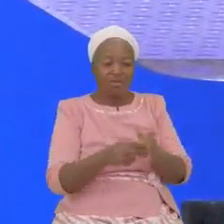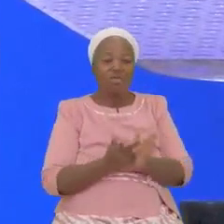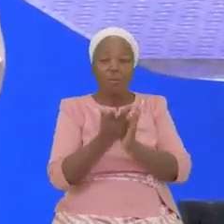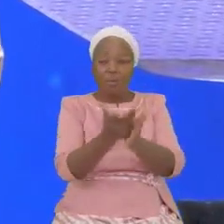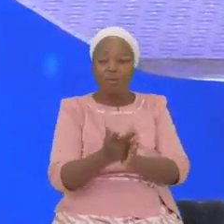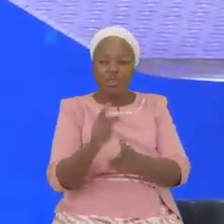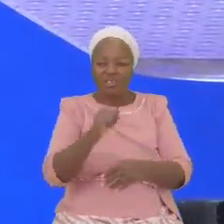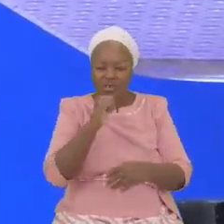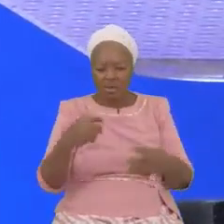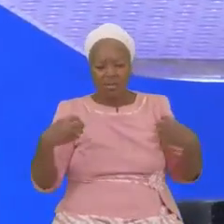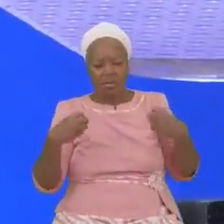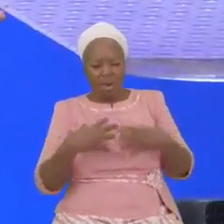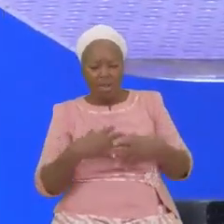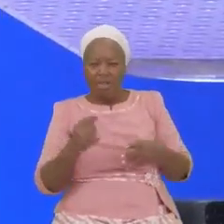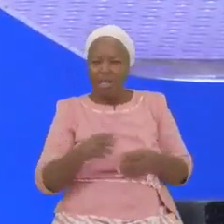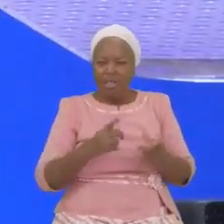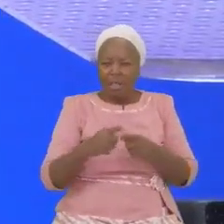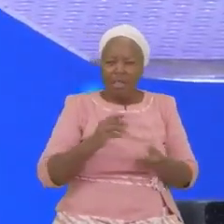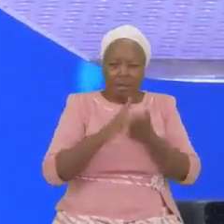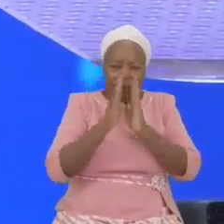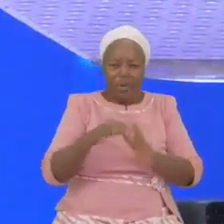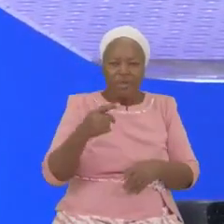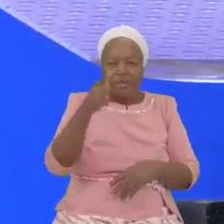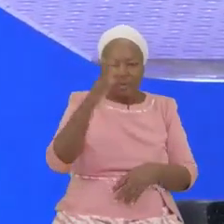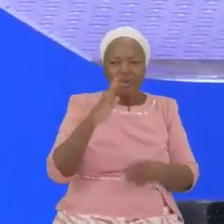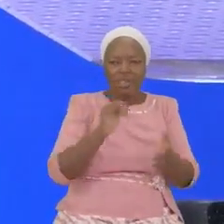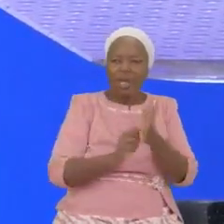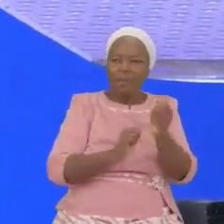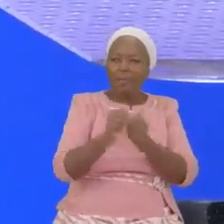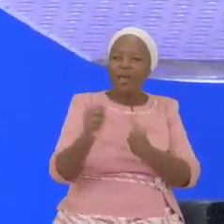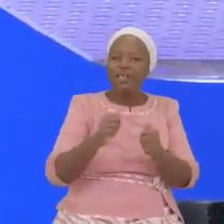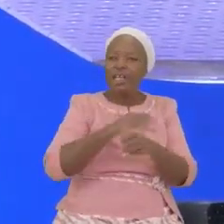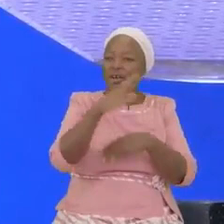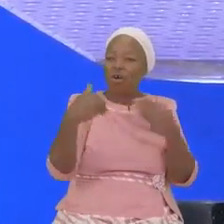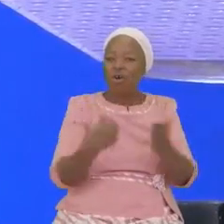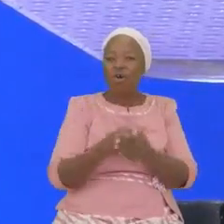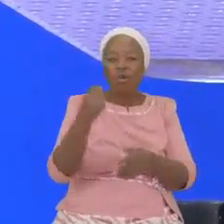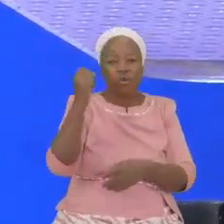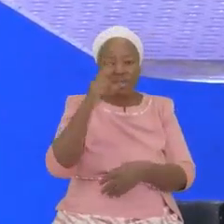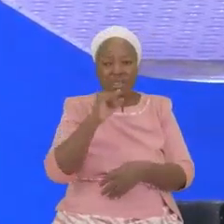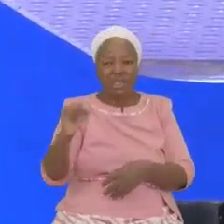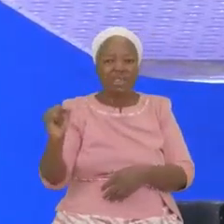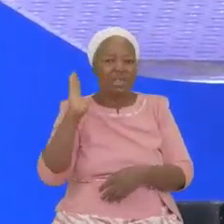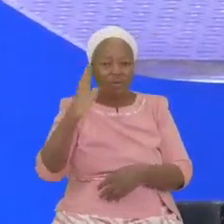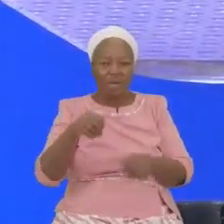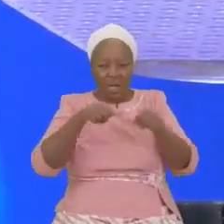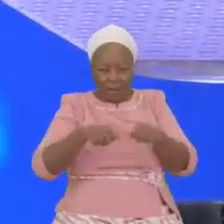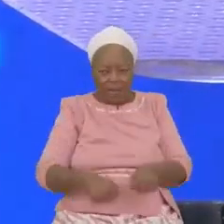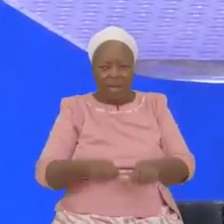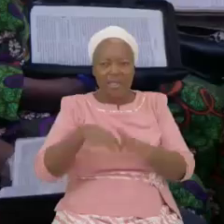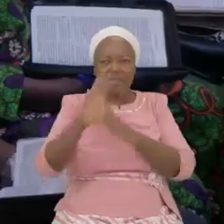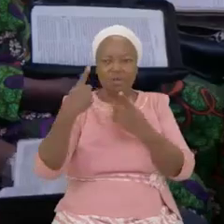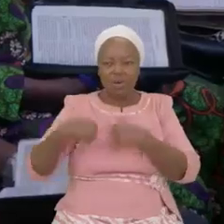are not panicking, and the peace of God that passeth all understanding will abide in